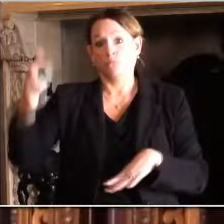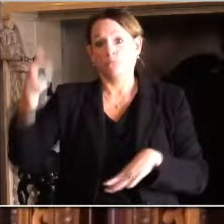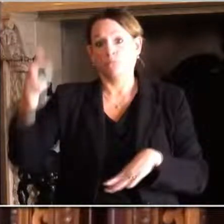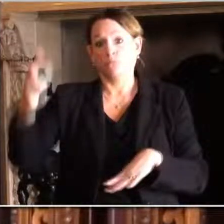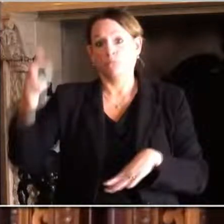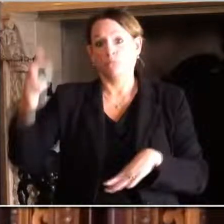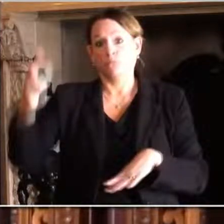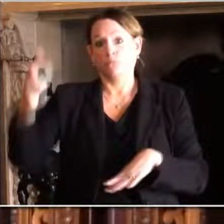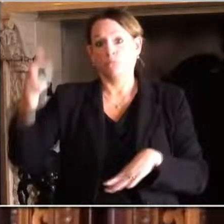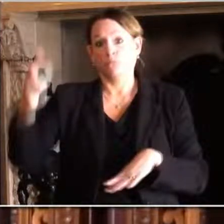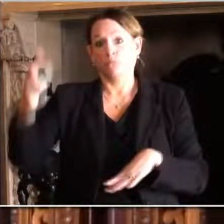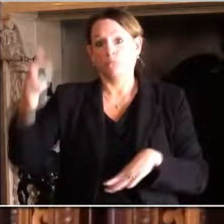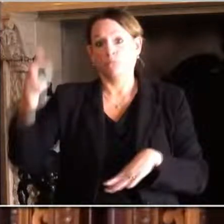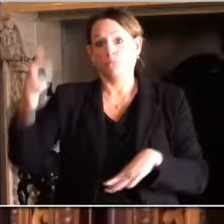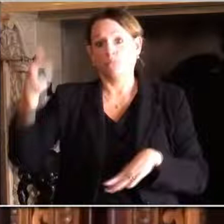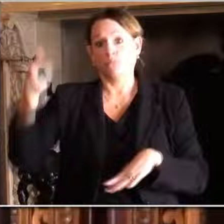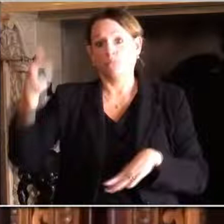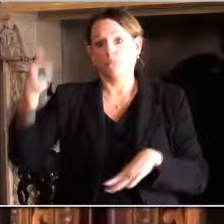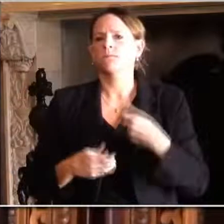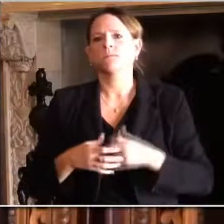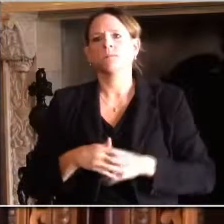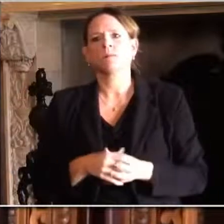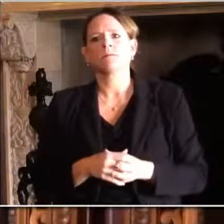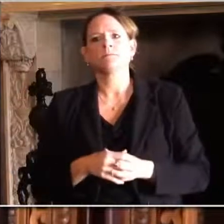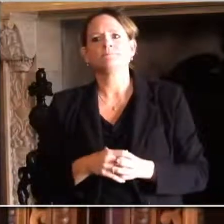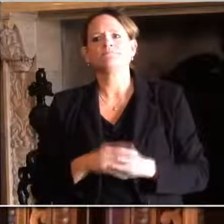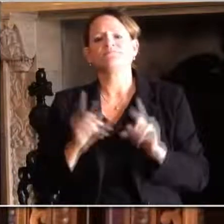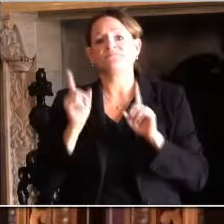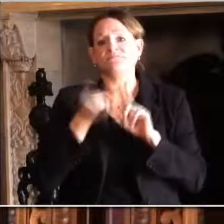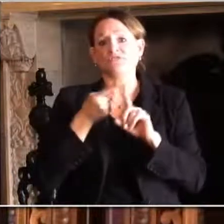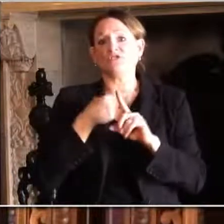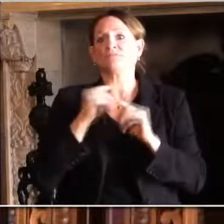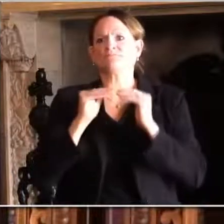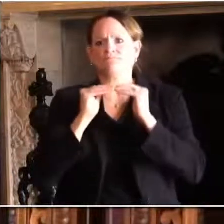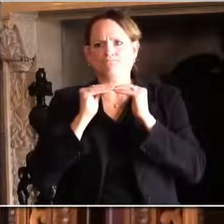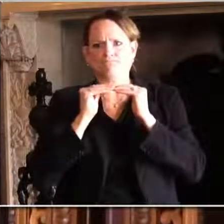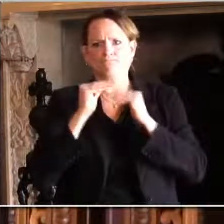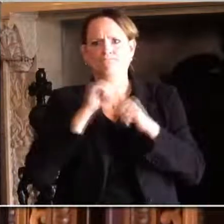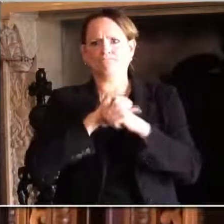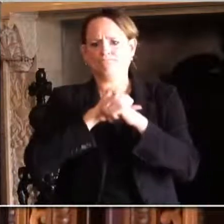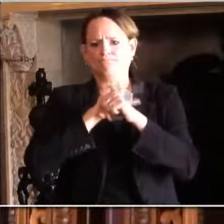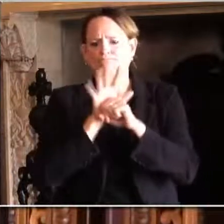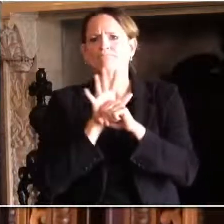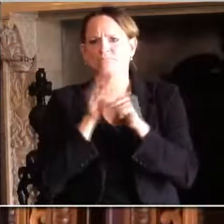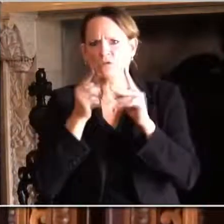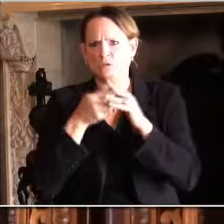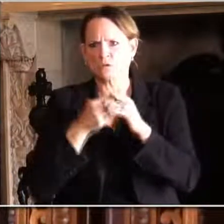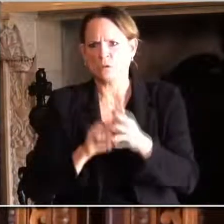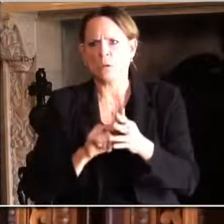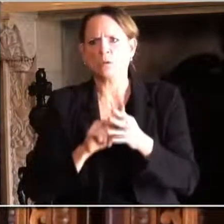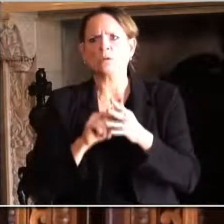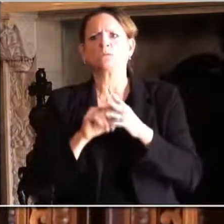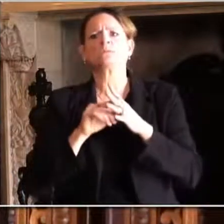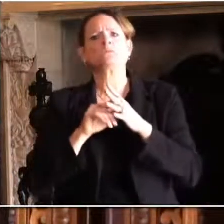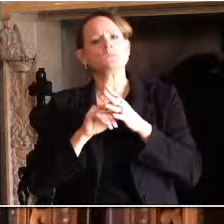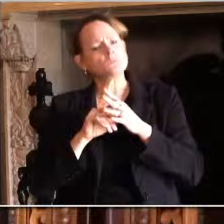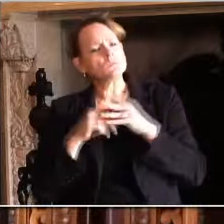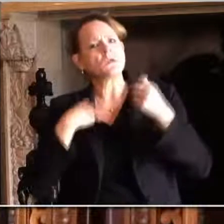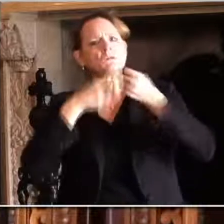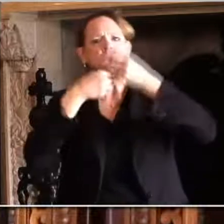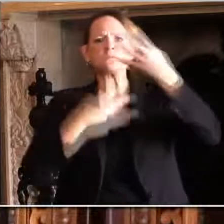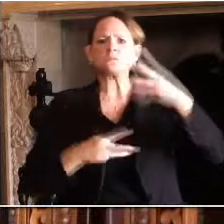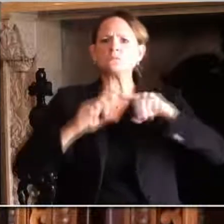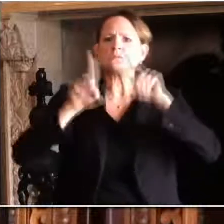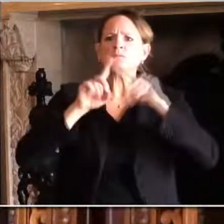to address the beginning, kind of the first stage of the pandemic. We were able to use a fairly wide variety of tools in order to address it,